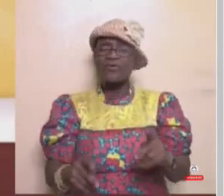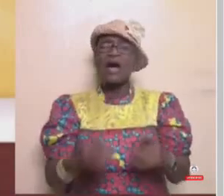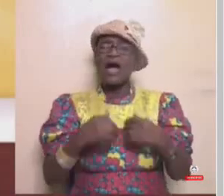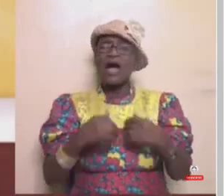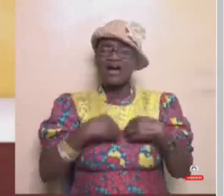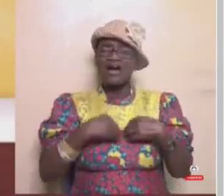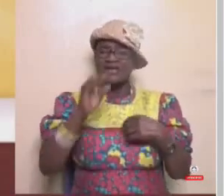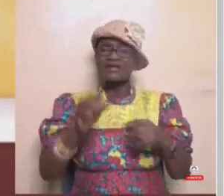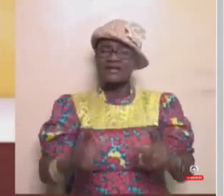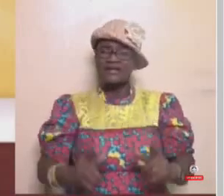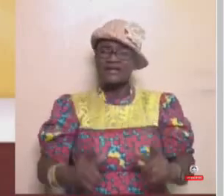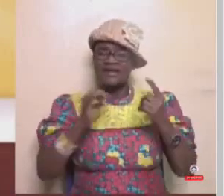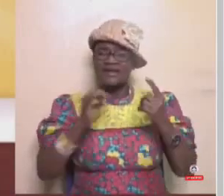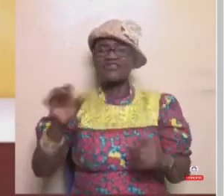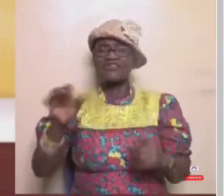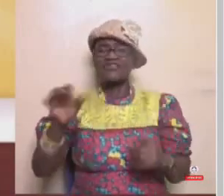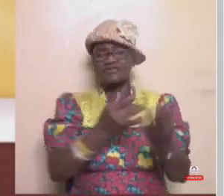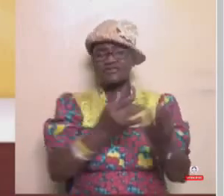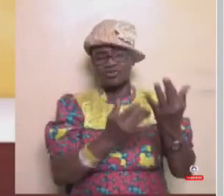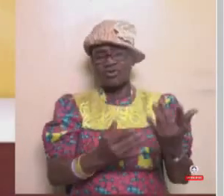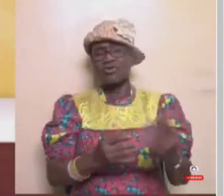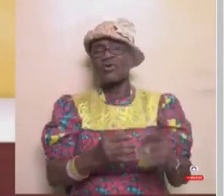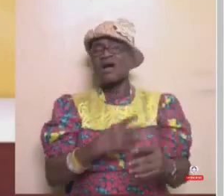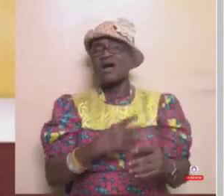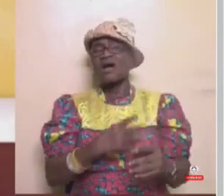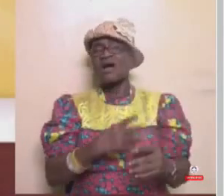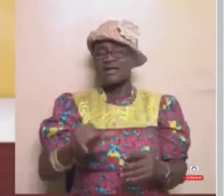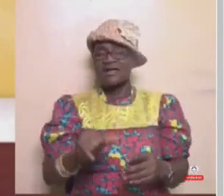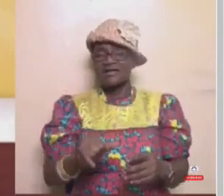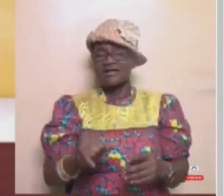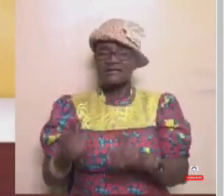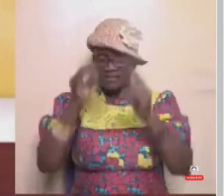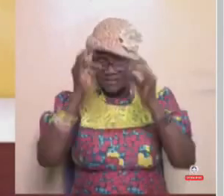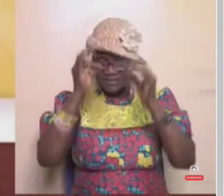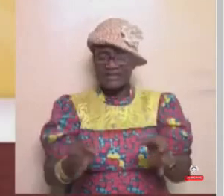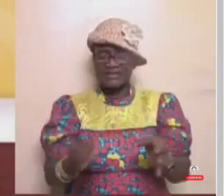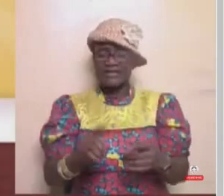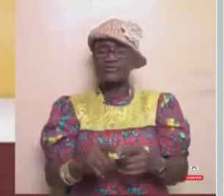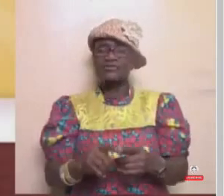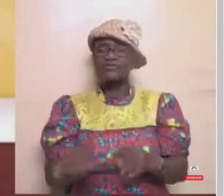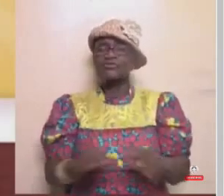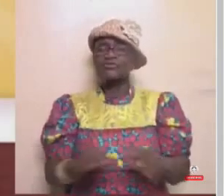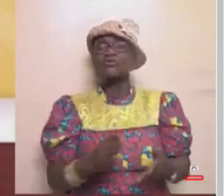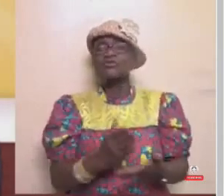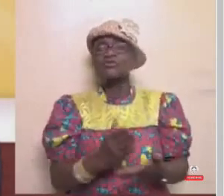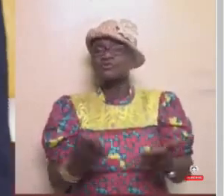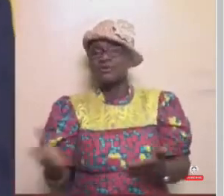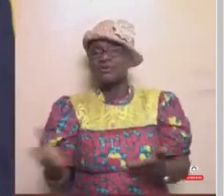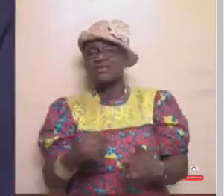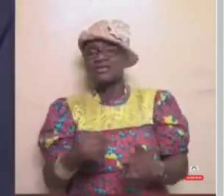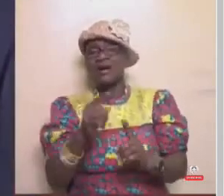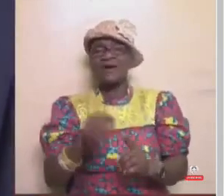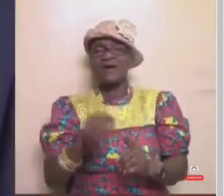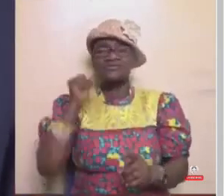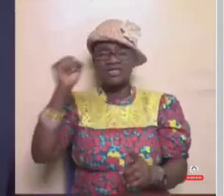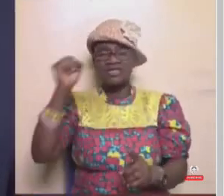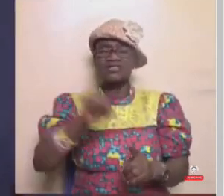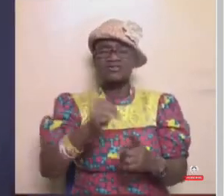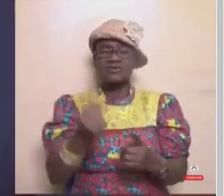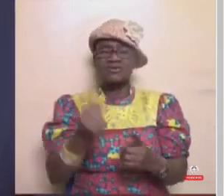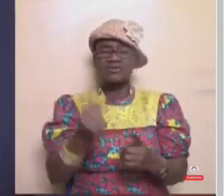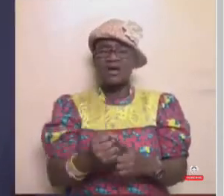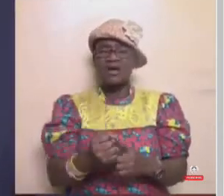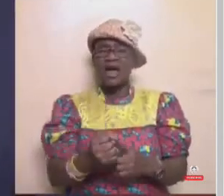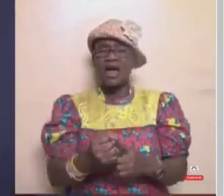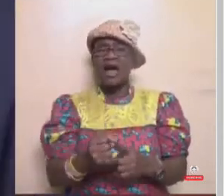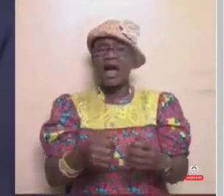And he decided to do something about his own situation. The fact that your father is born